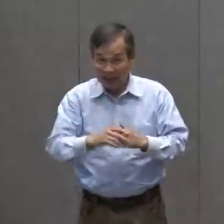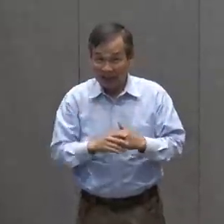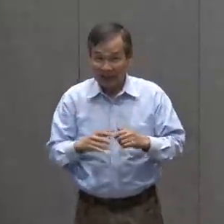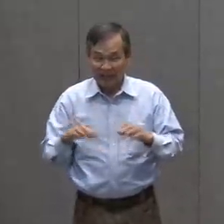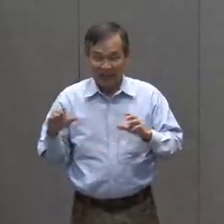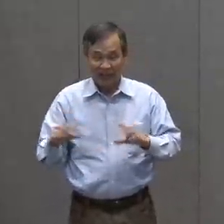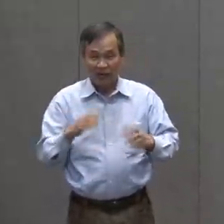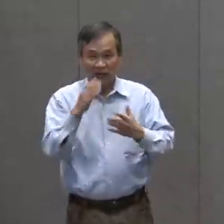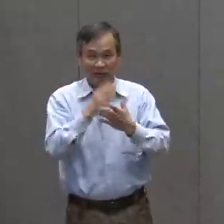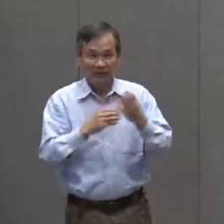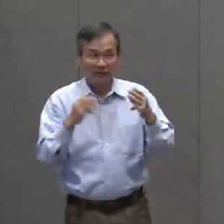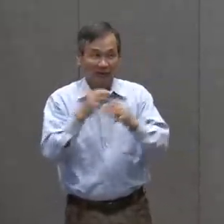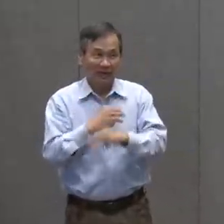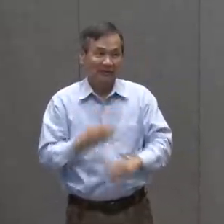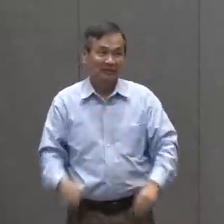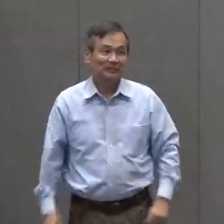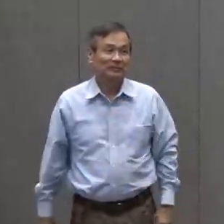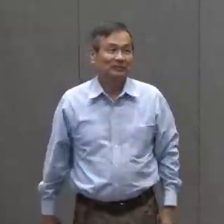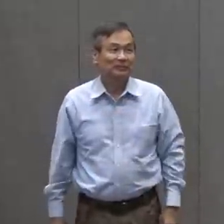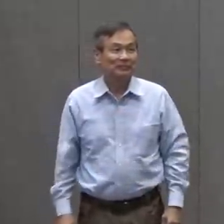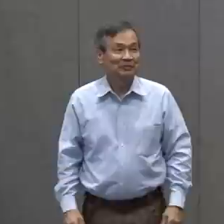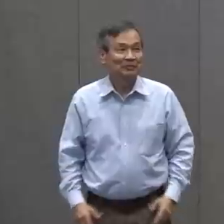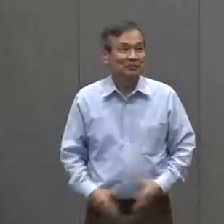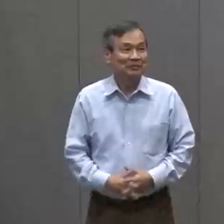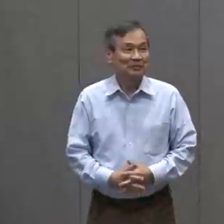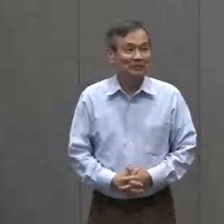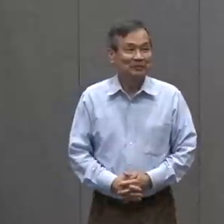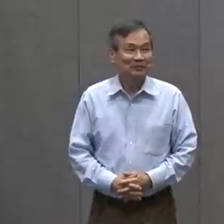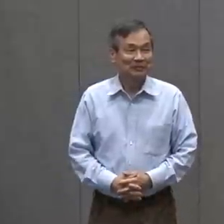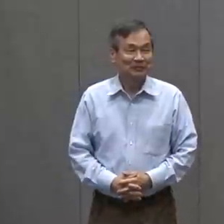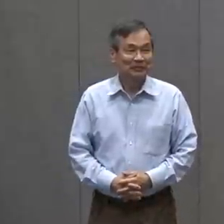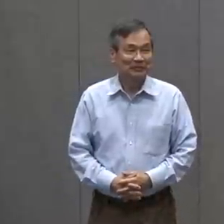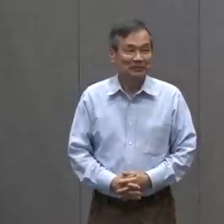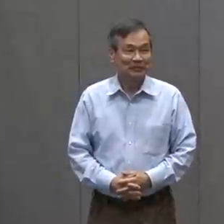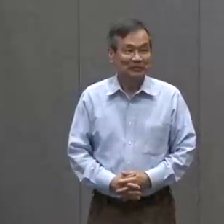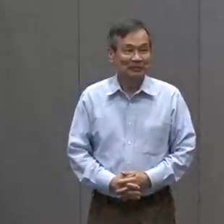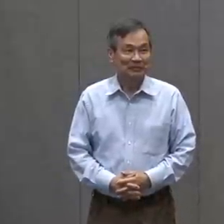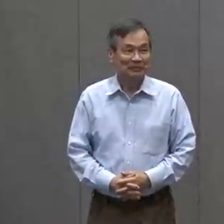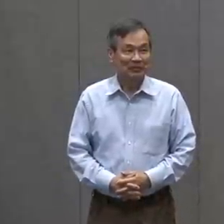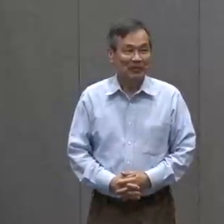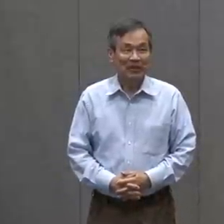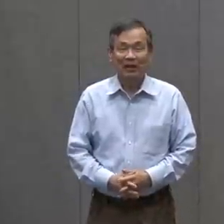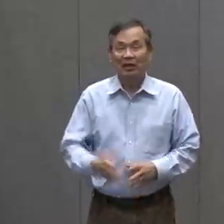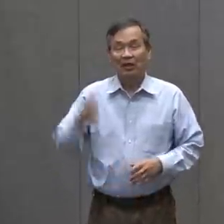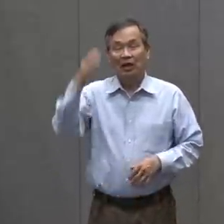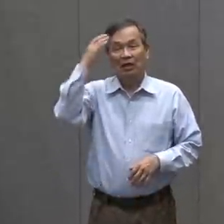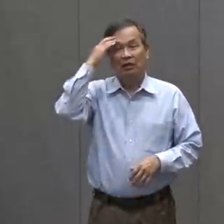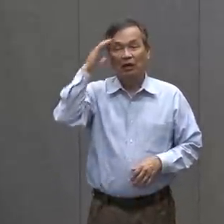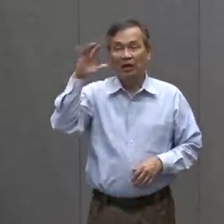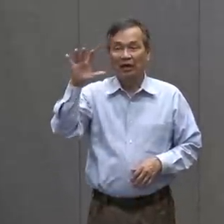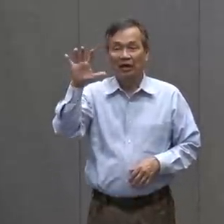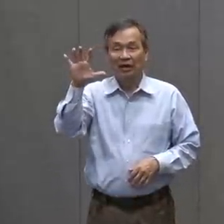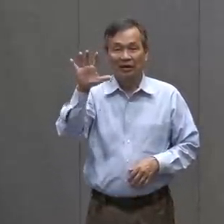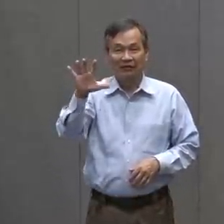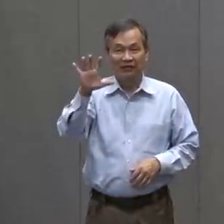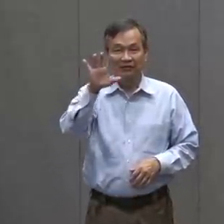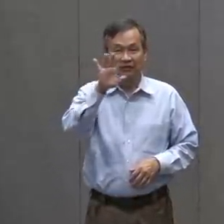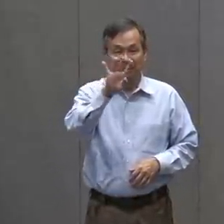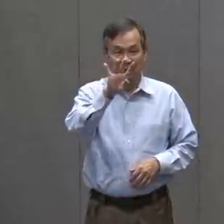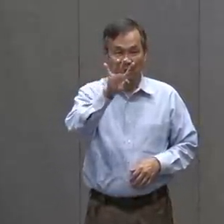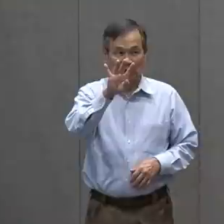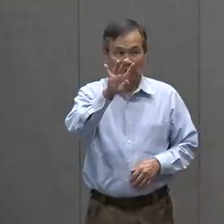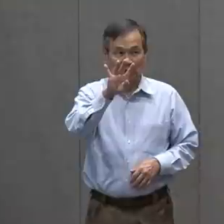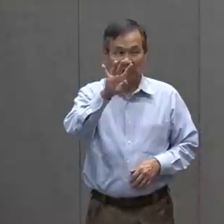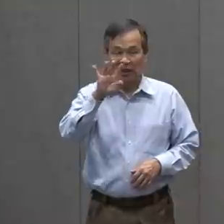some math really fast. You want to talk through what you're thinking? Sure. I know I have 50 and 50, so I know